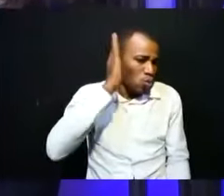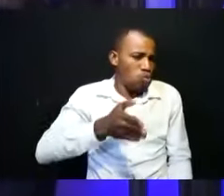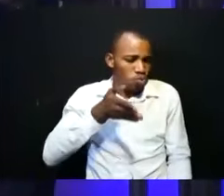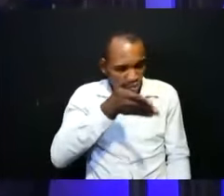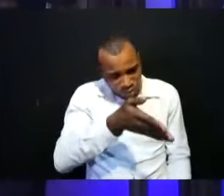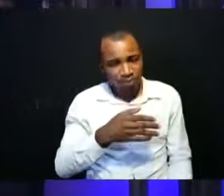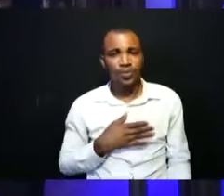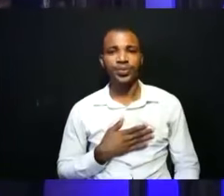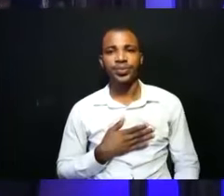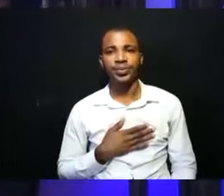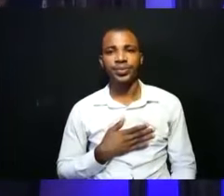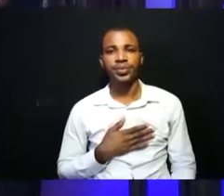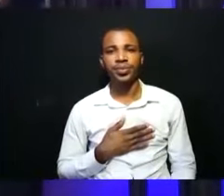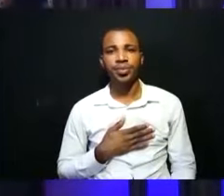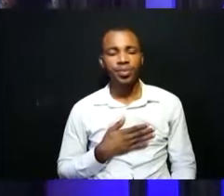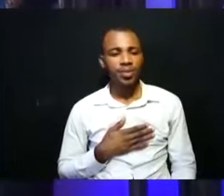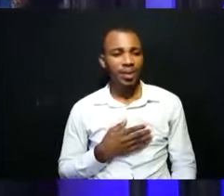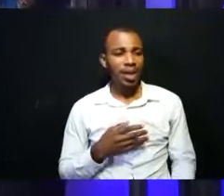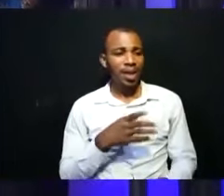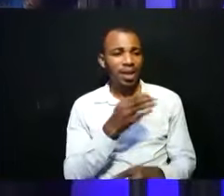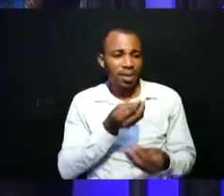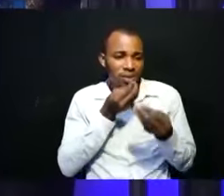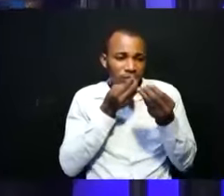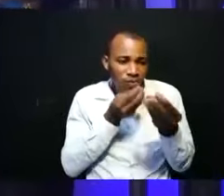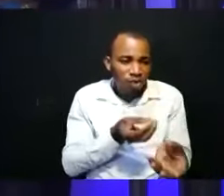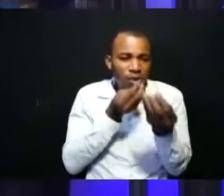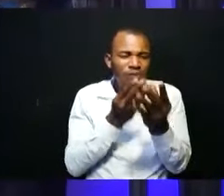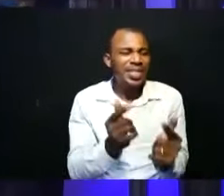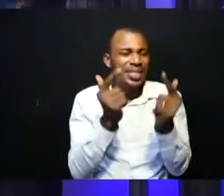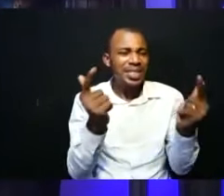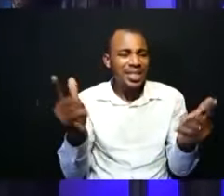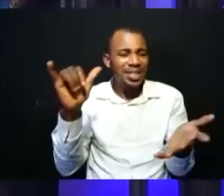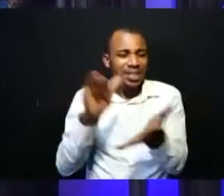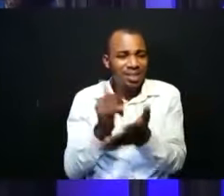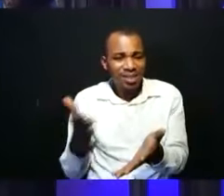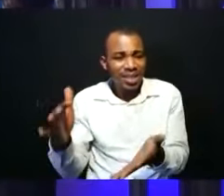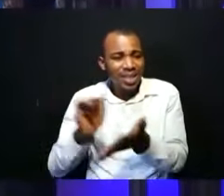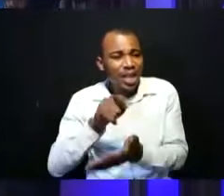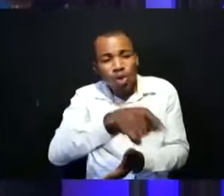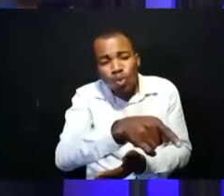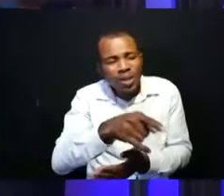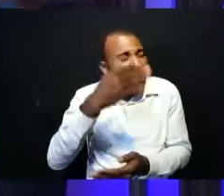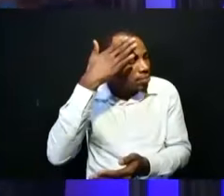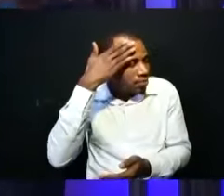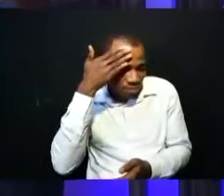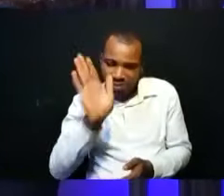answer you. And listen. And tell you great and unsearchable things you do not